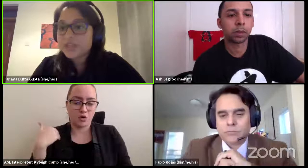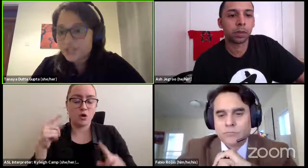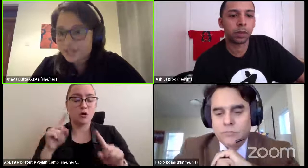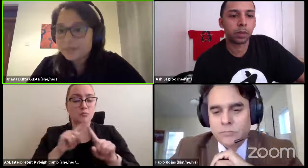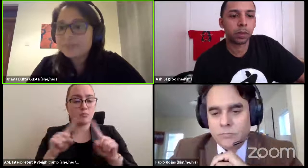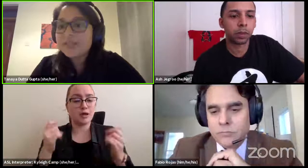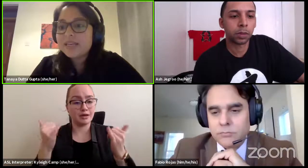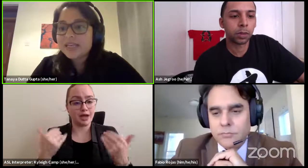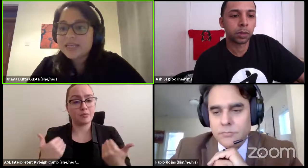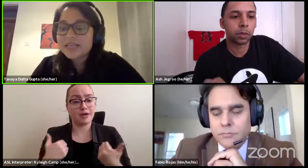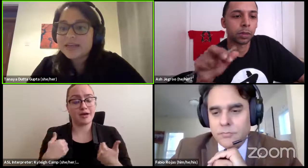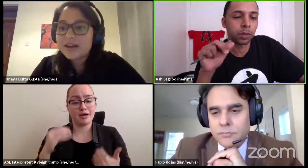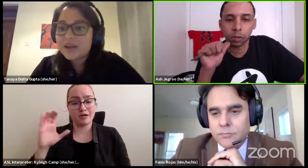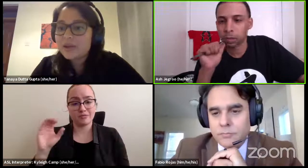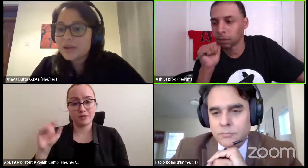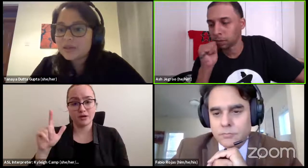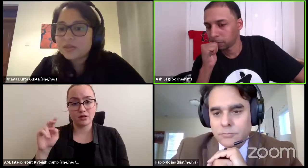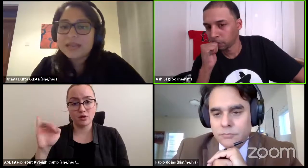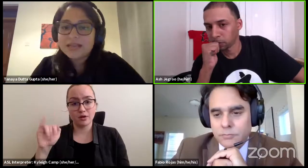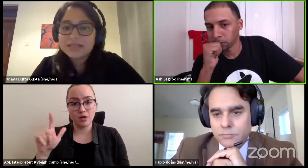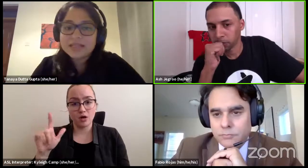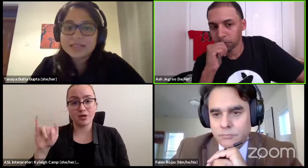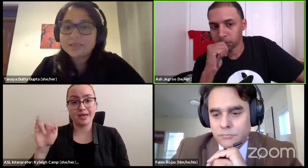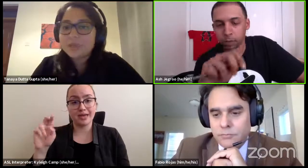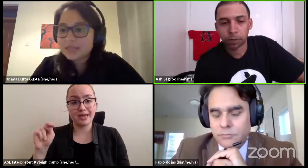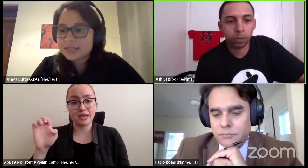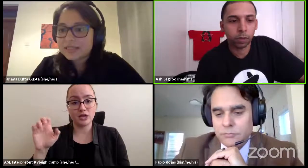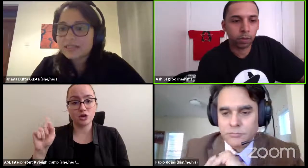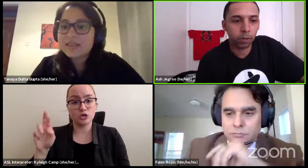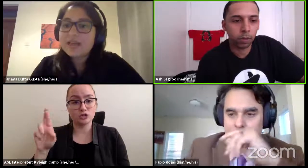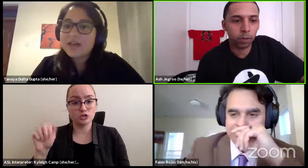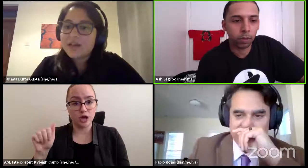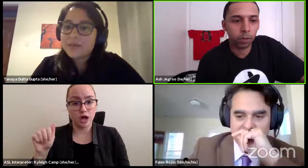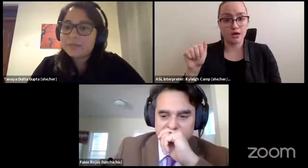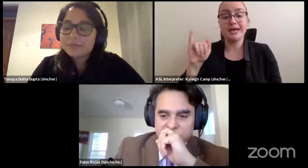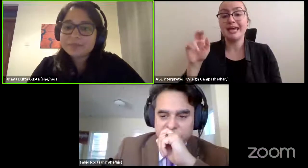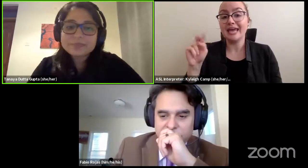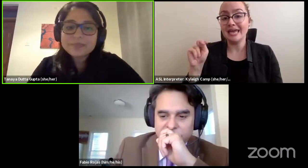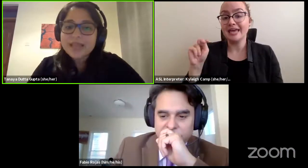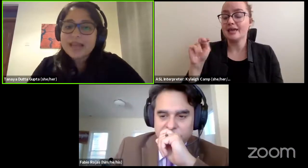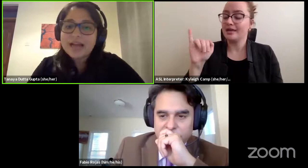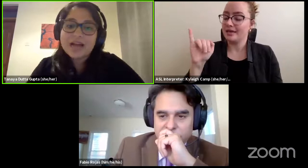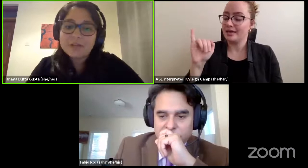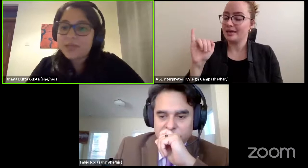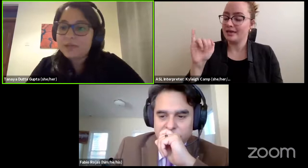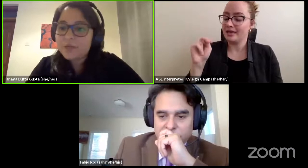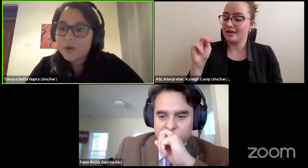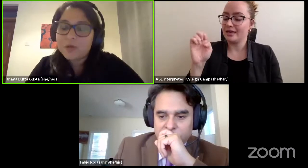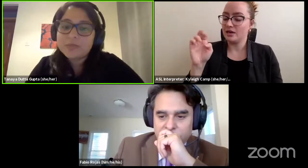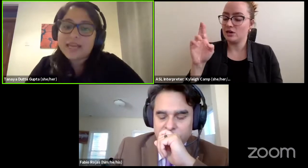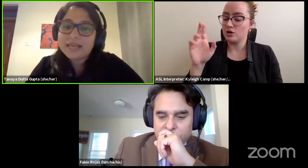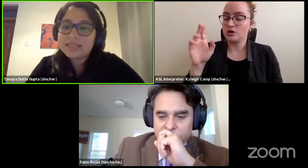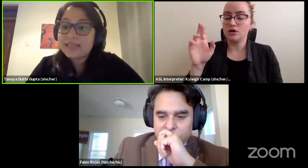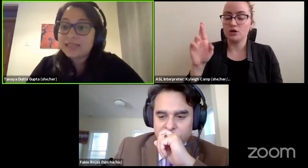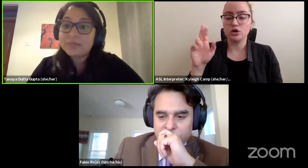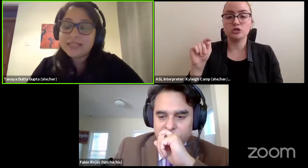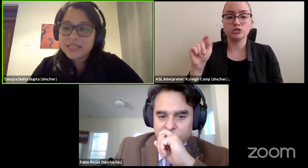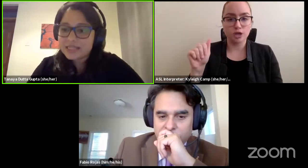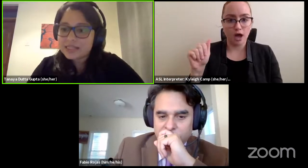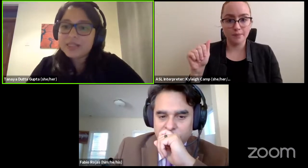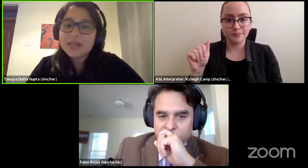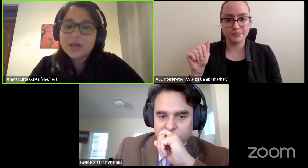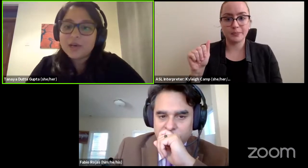inertia in how laws and policies have been formed and